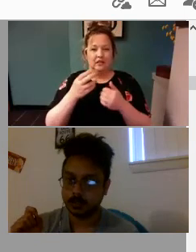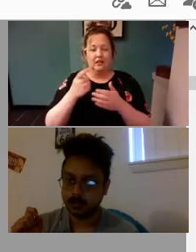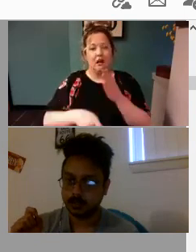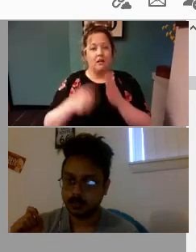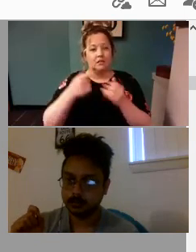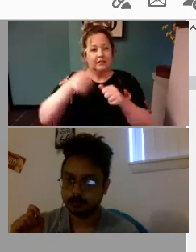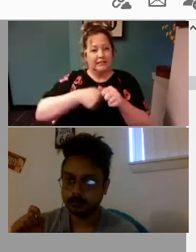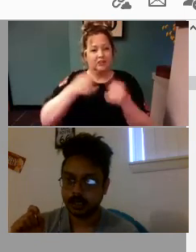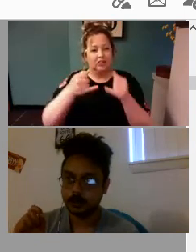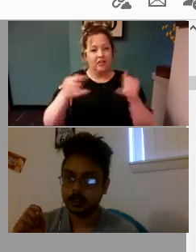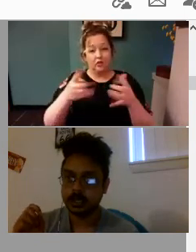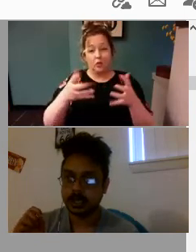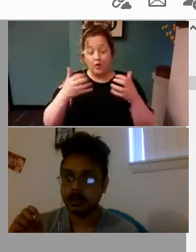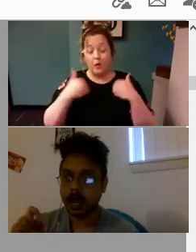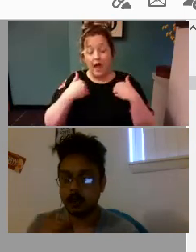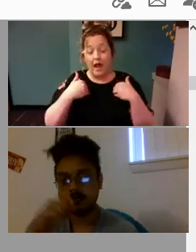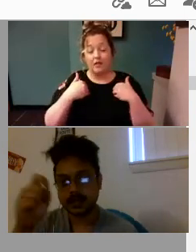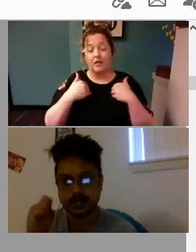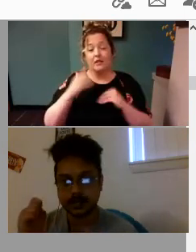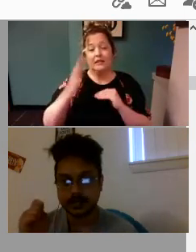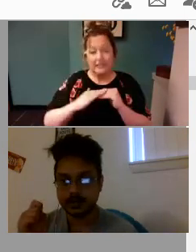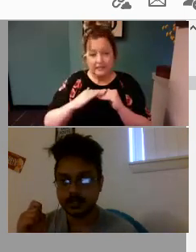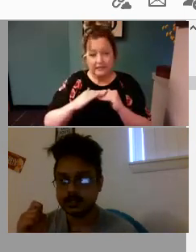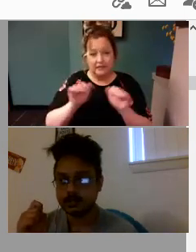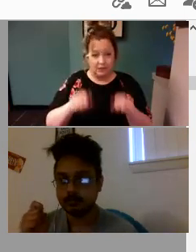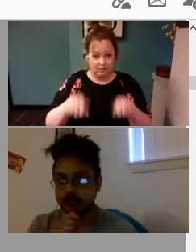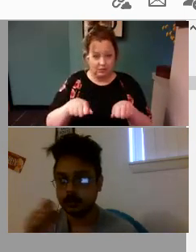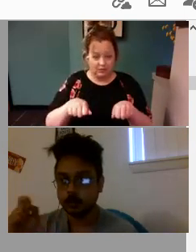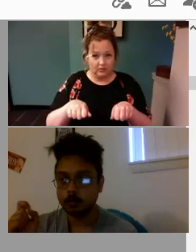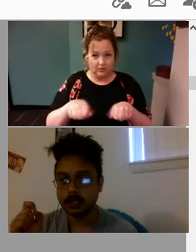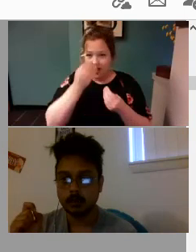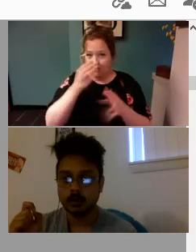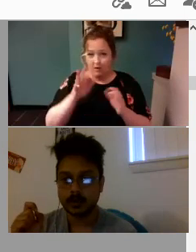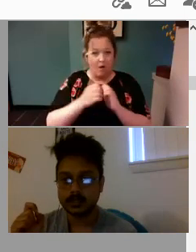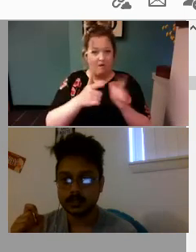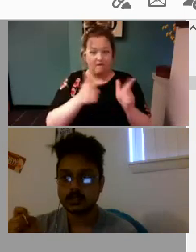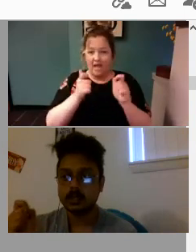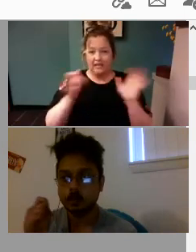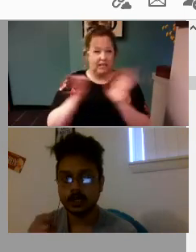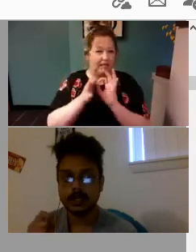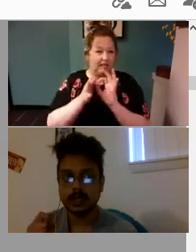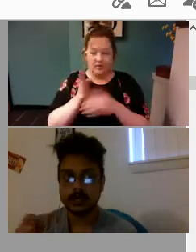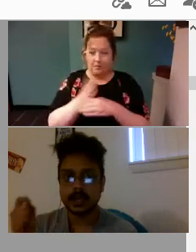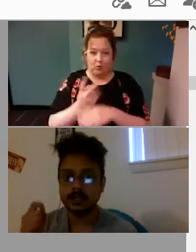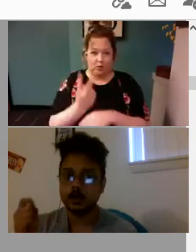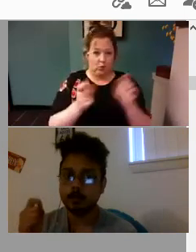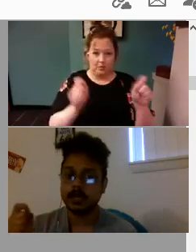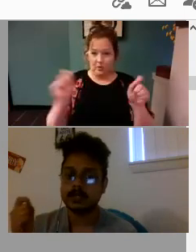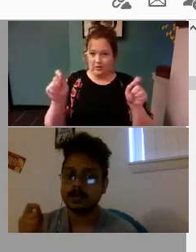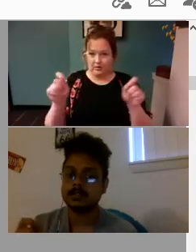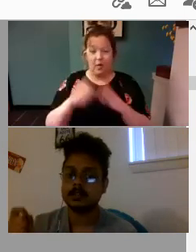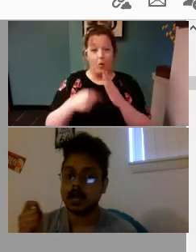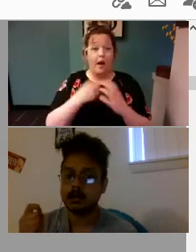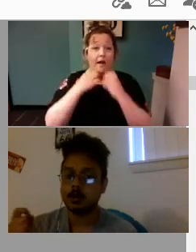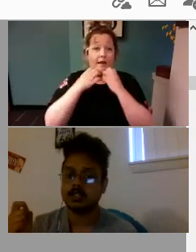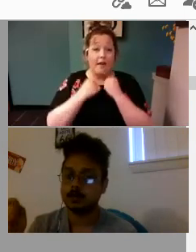cost possible. I don't care how fast the connectivity is between two particular vertices. What I care is I need to pay